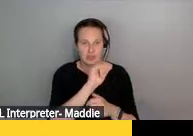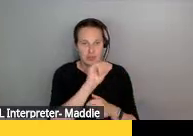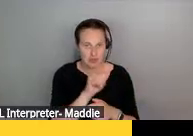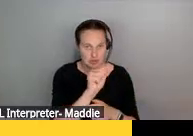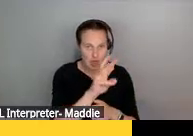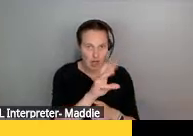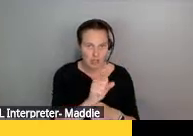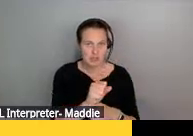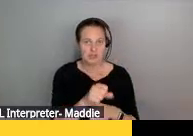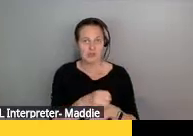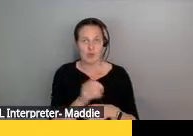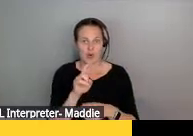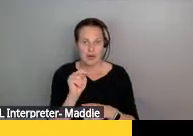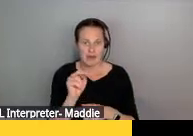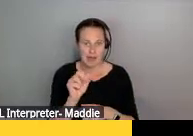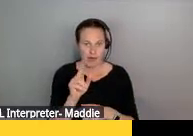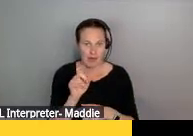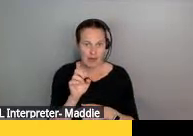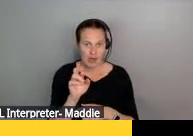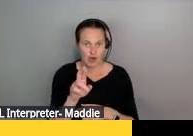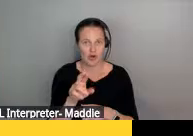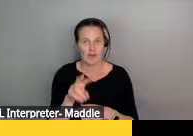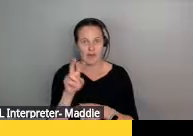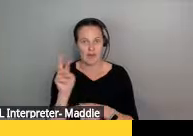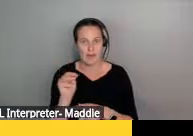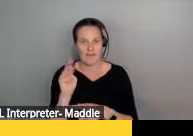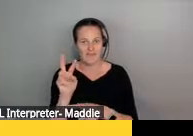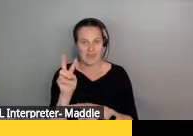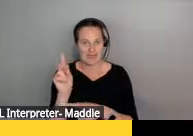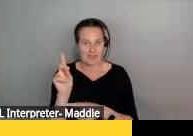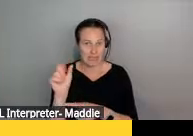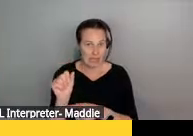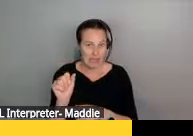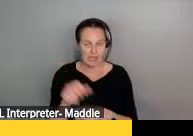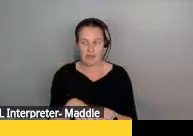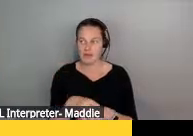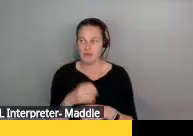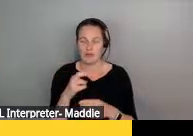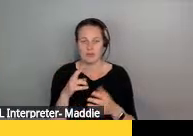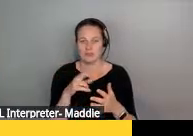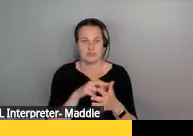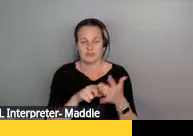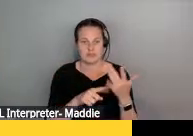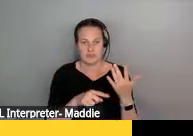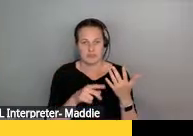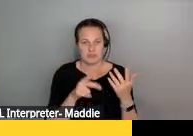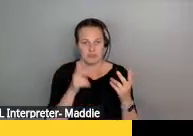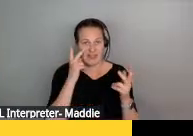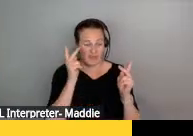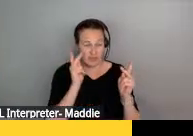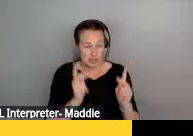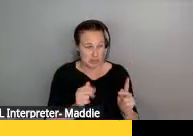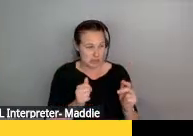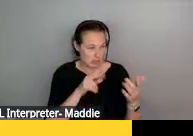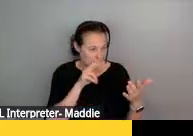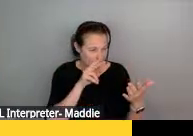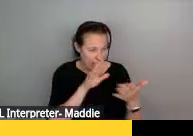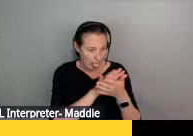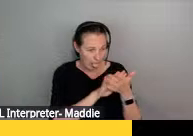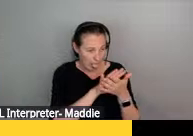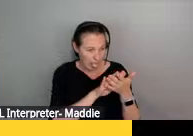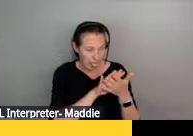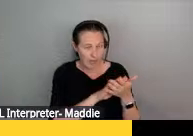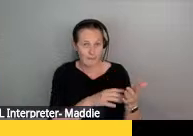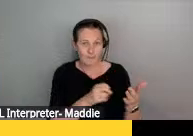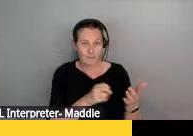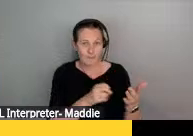Narrator or NVDA or their Braille displays, or if they have low vision, to be able to see it clearly. It's also impacting a lot of students who have